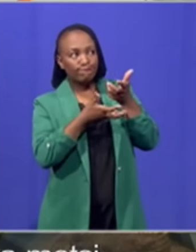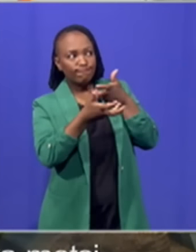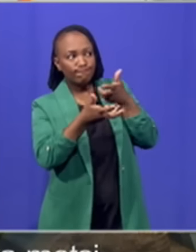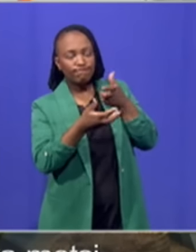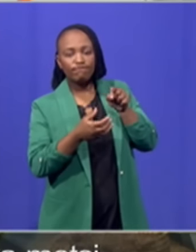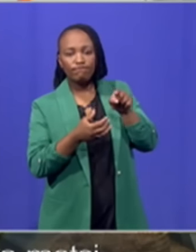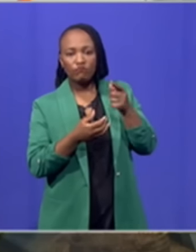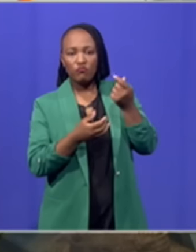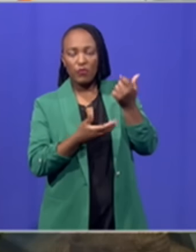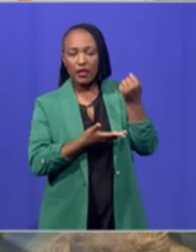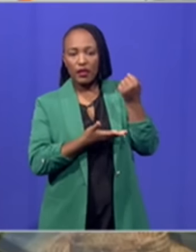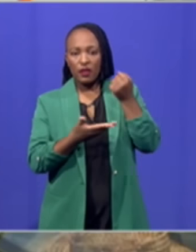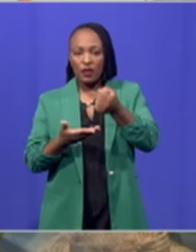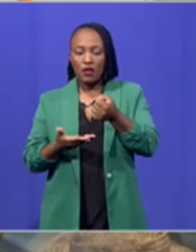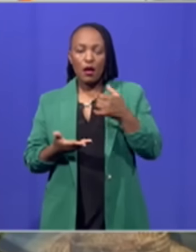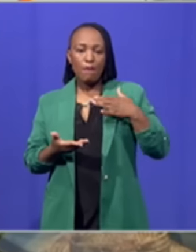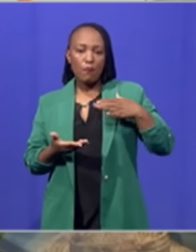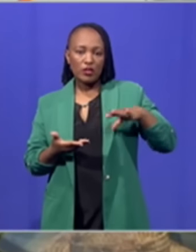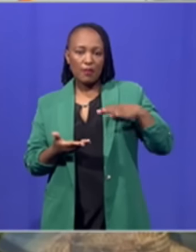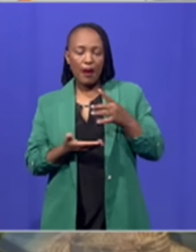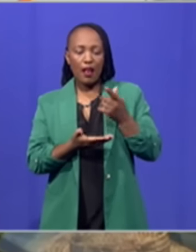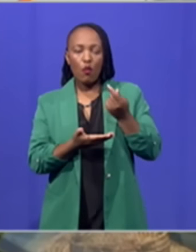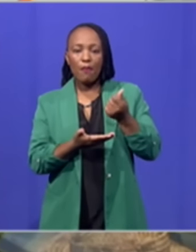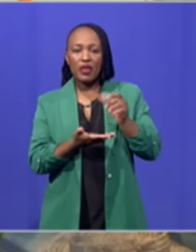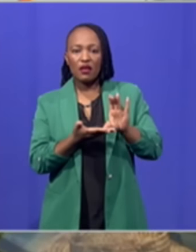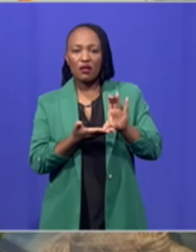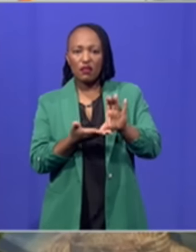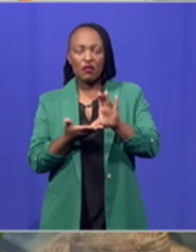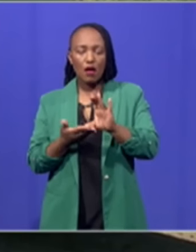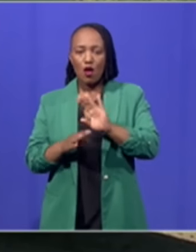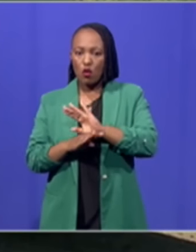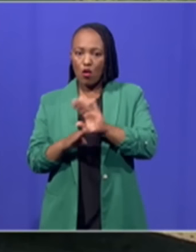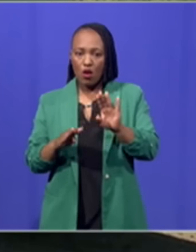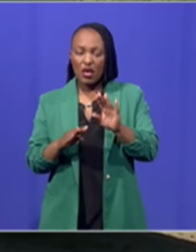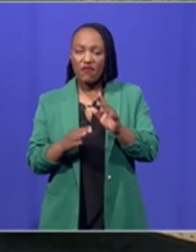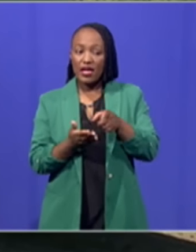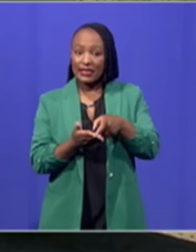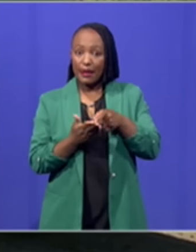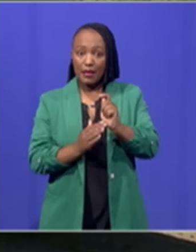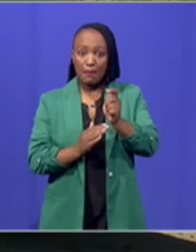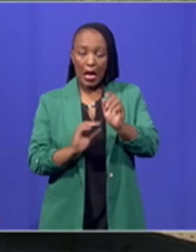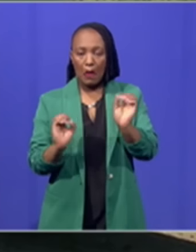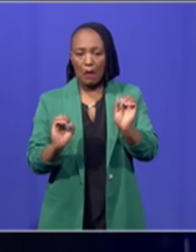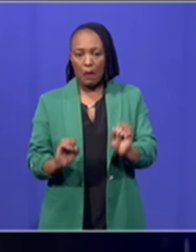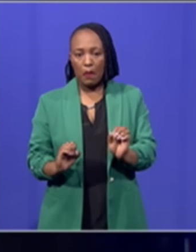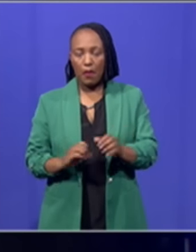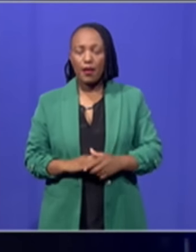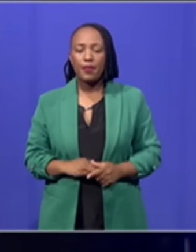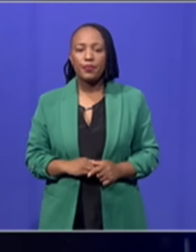rebolele tekanyetso ka bo dimmasepala tse di retelelwang ke go duela dikoloto tsa tsona.